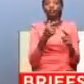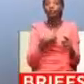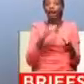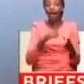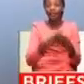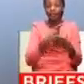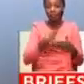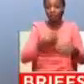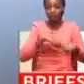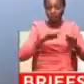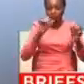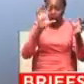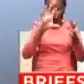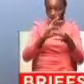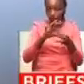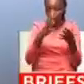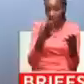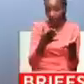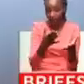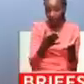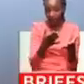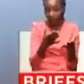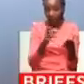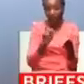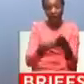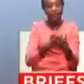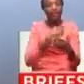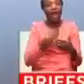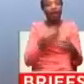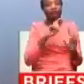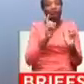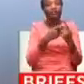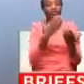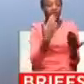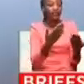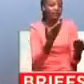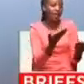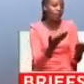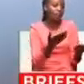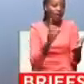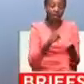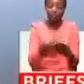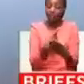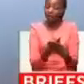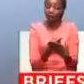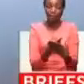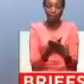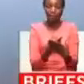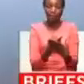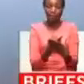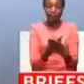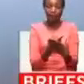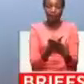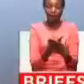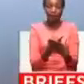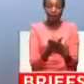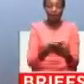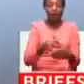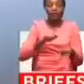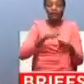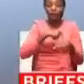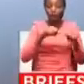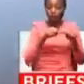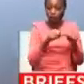just, you know, really get into it and really build a following. And so, as the years went progressed, of